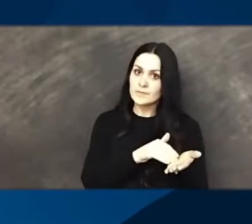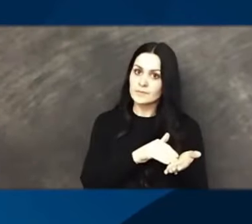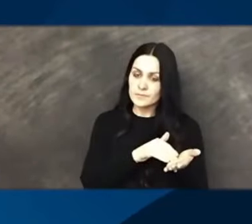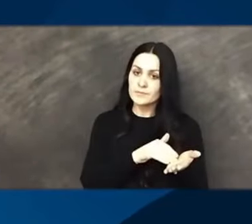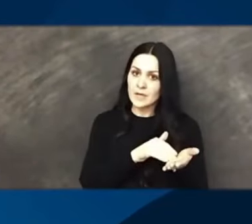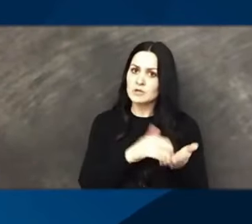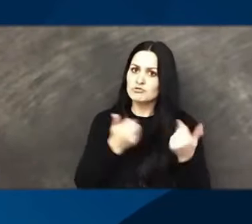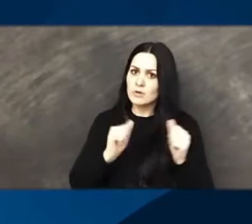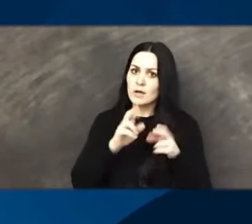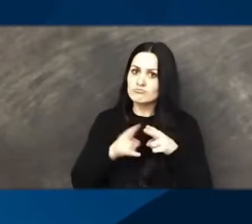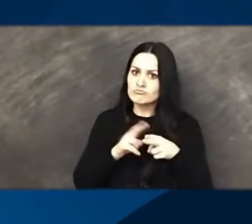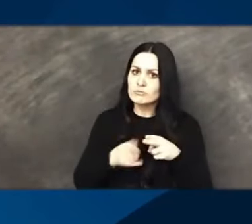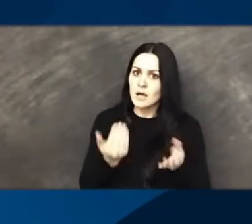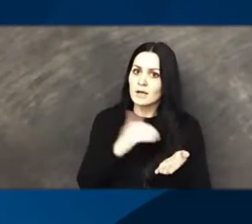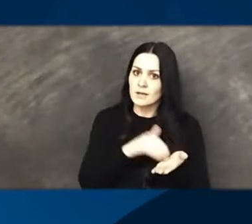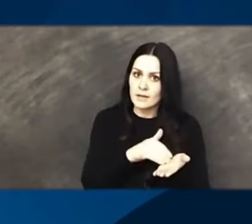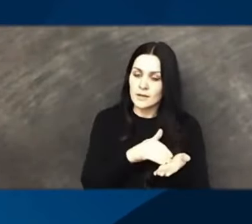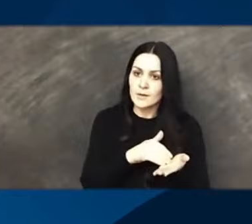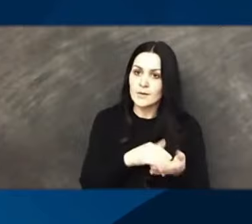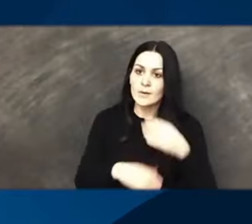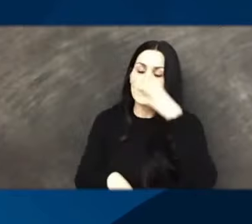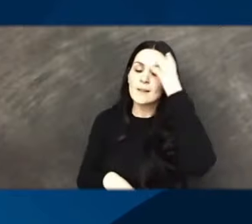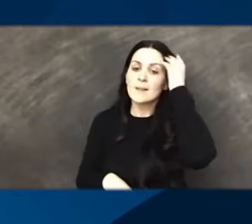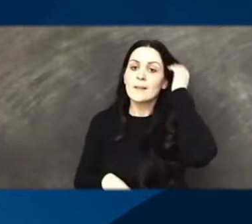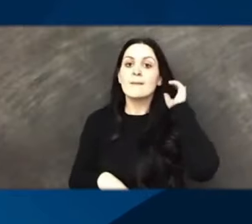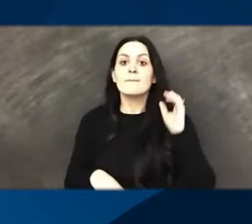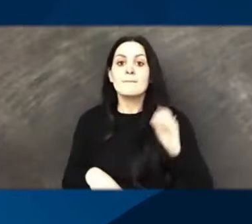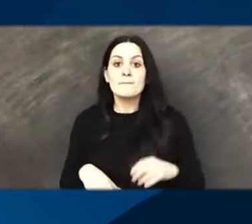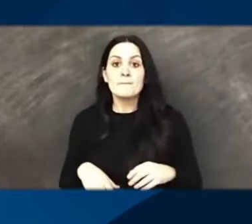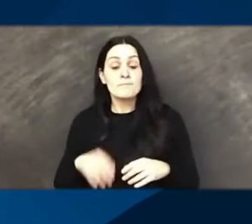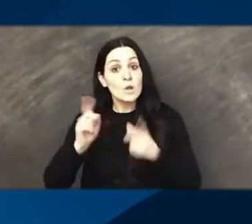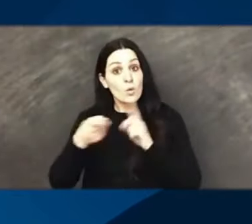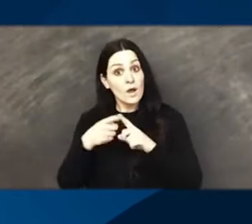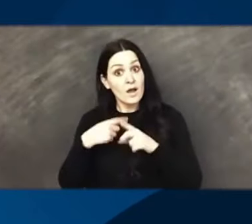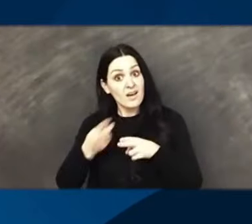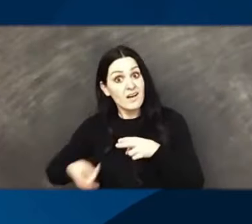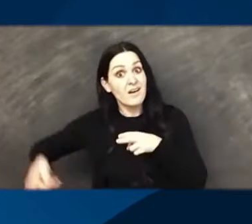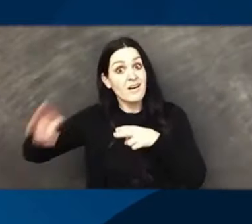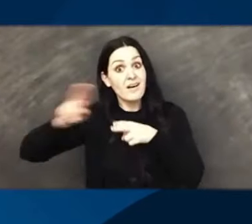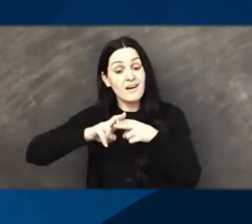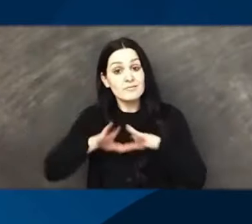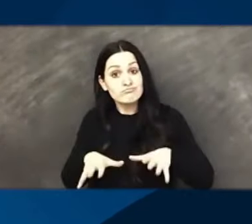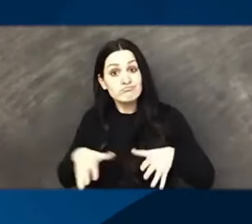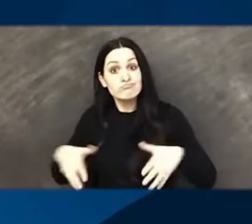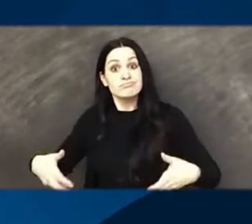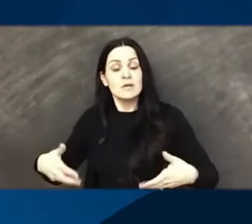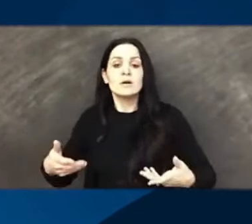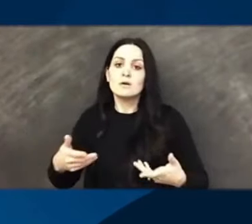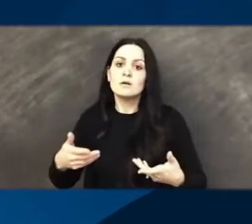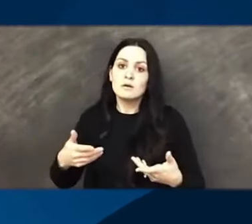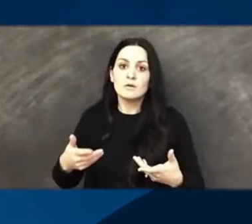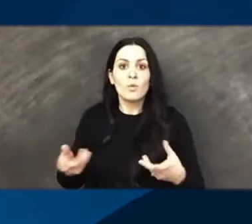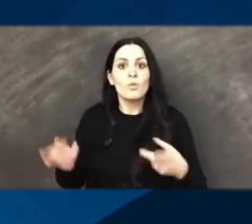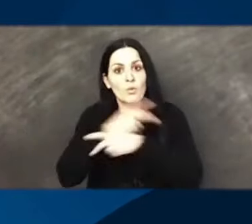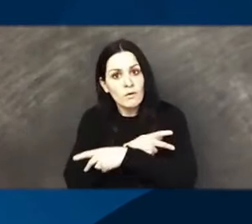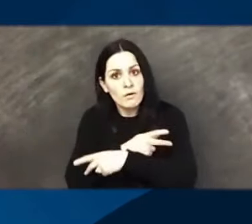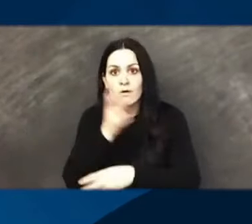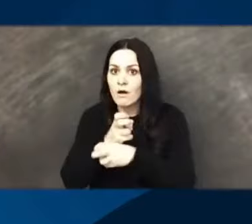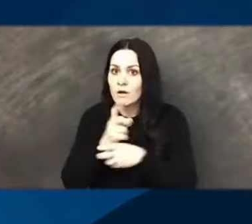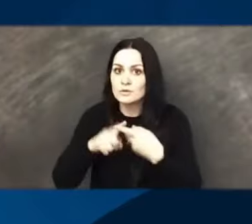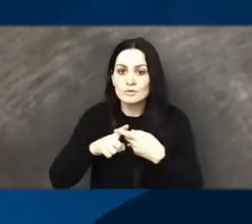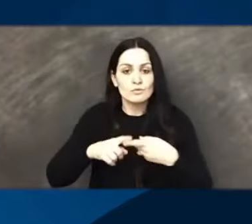weight that's happening. Once one has gained a significant amount of weight, it becomes increasingly difficult to exercise. There can be